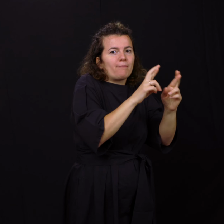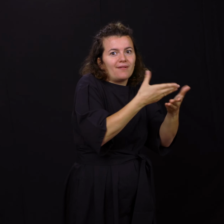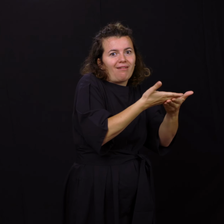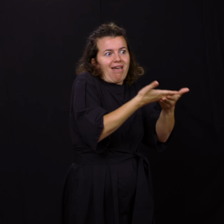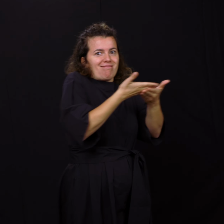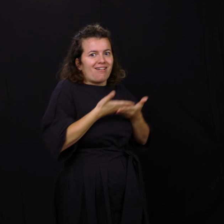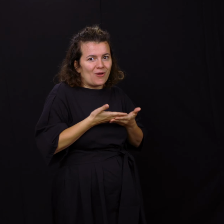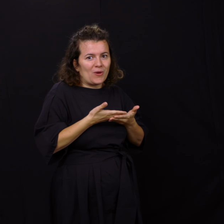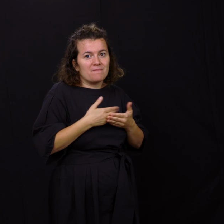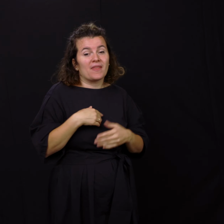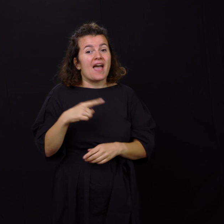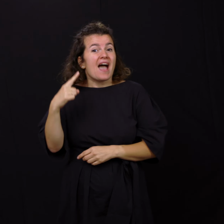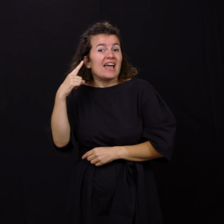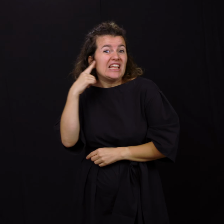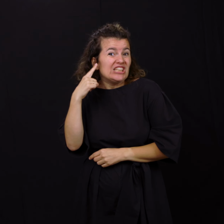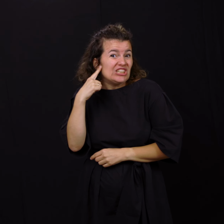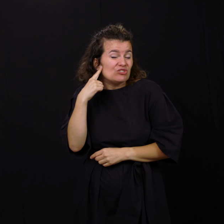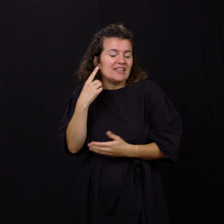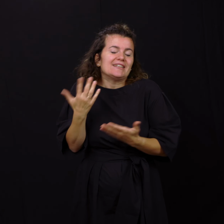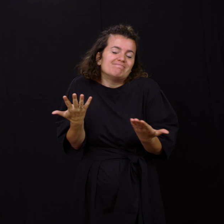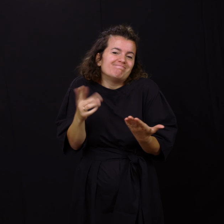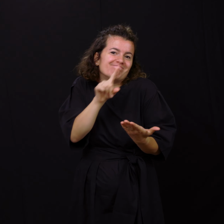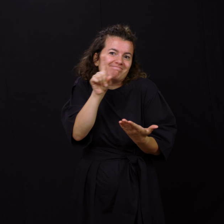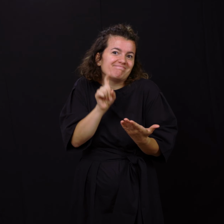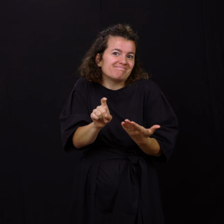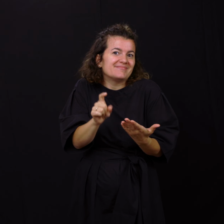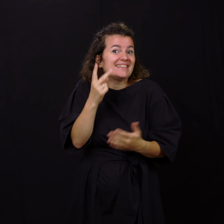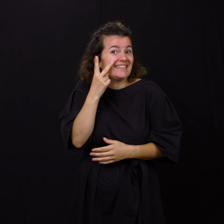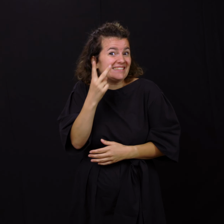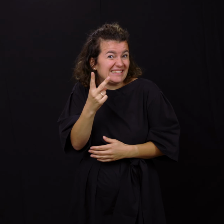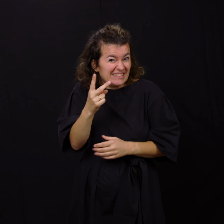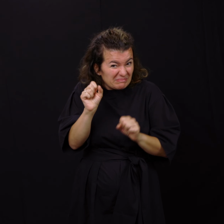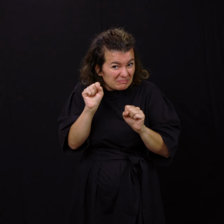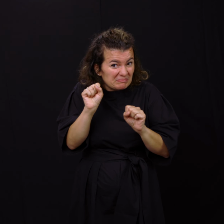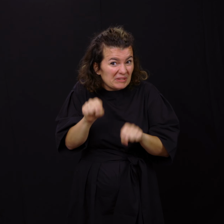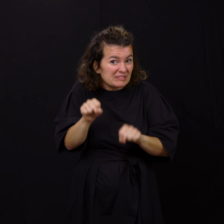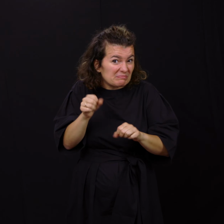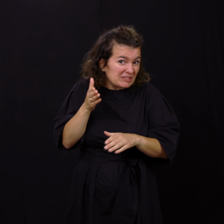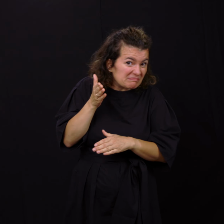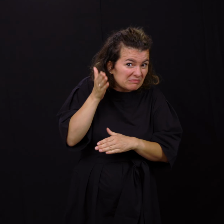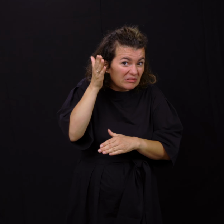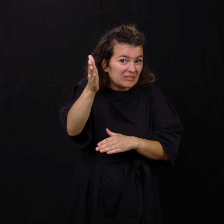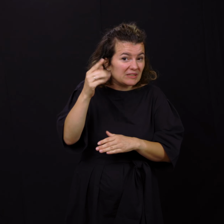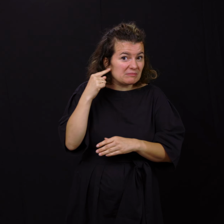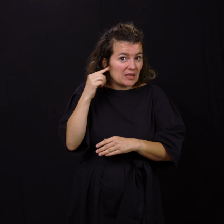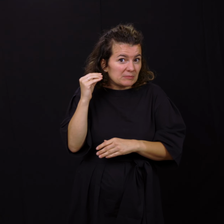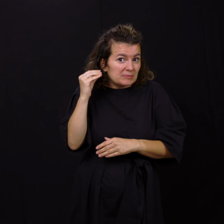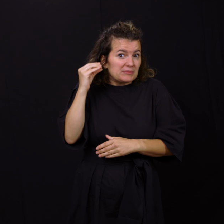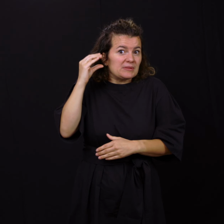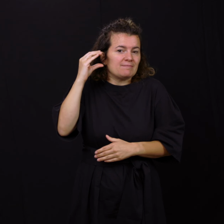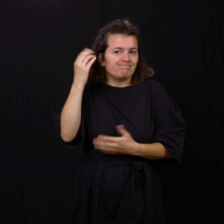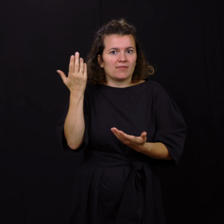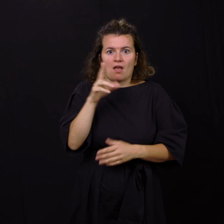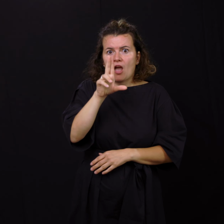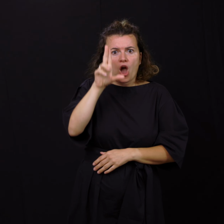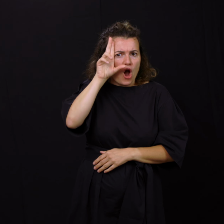view, we'll have to see that in the future how well that will be able to cure, especially in Usher type